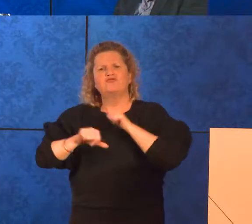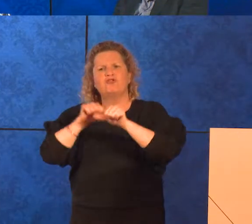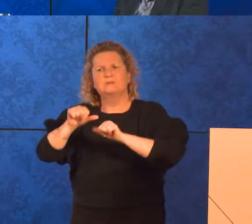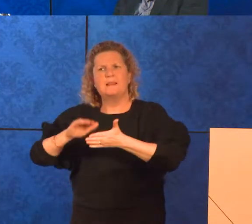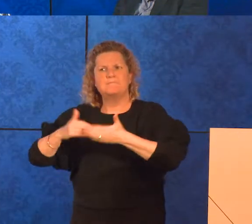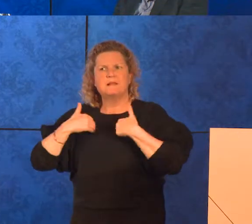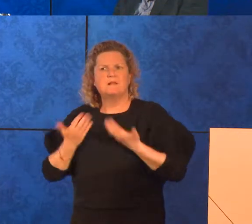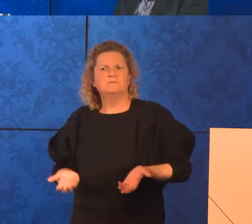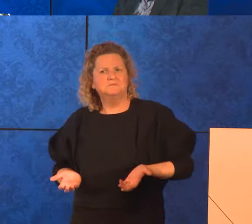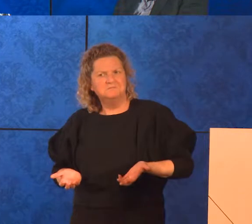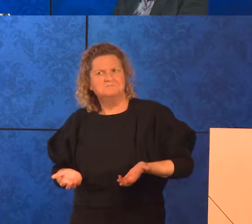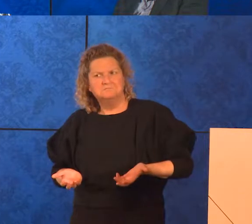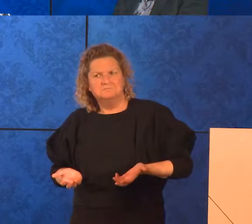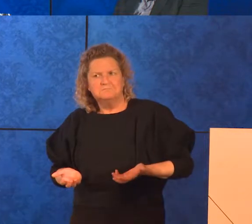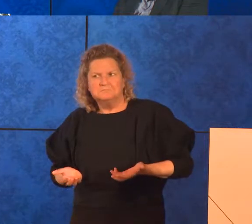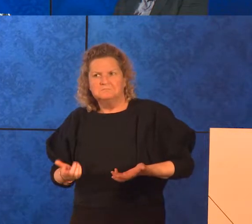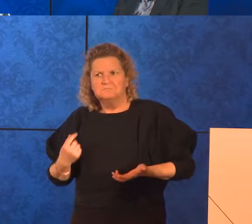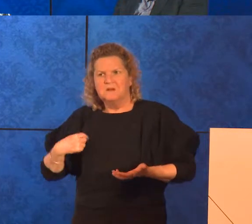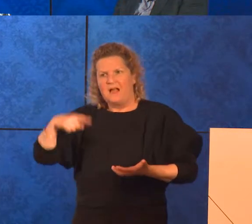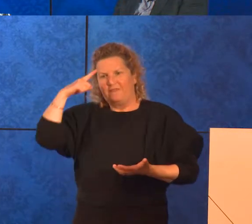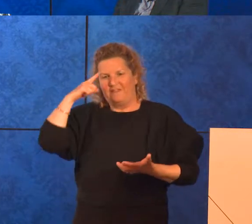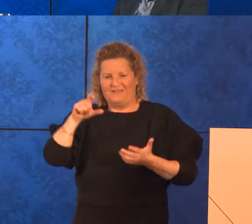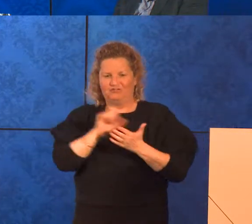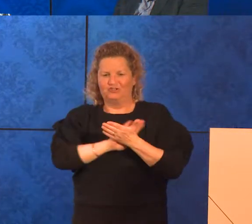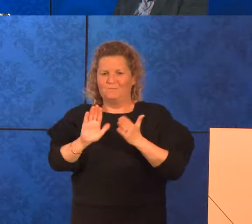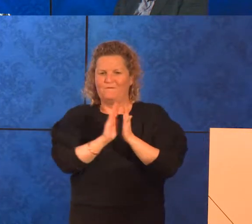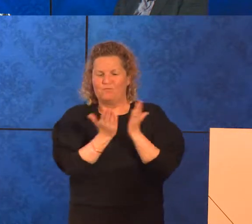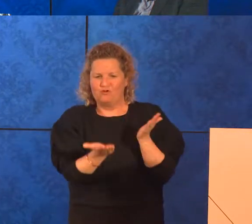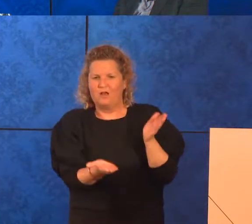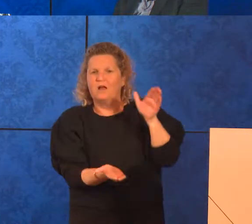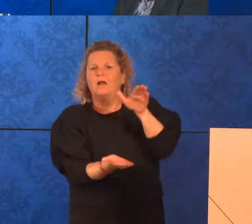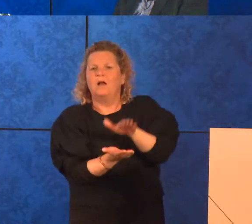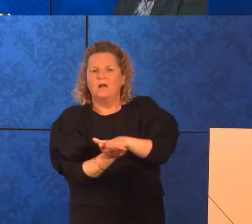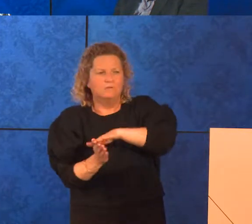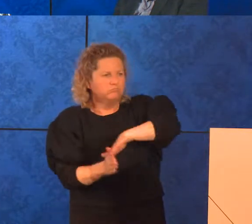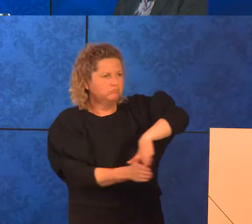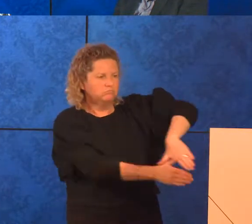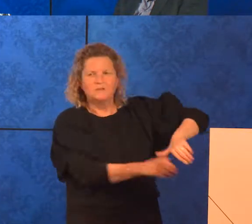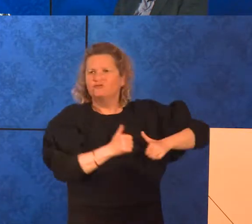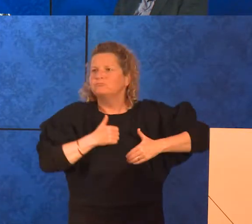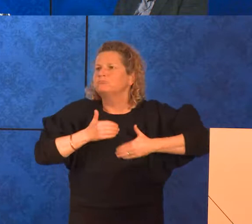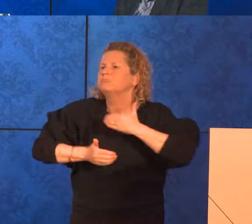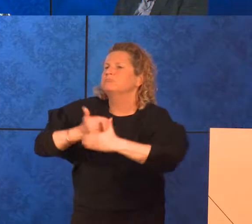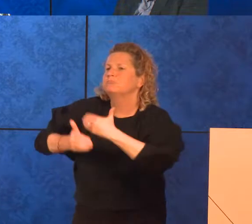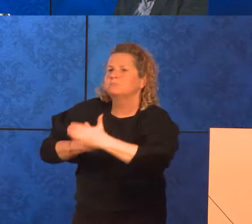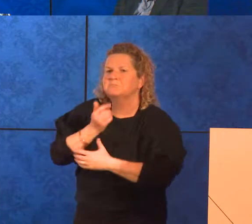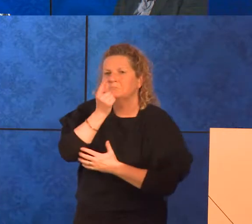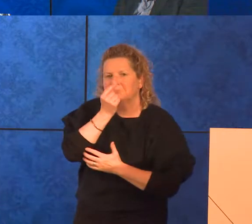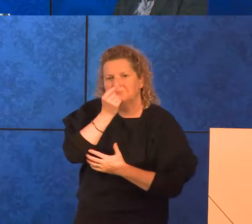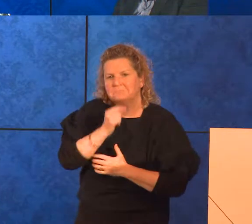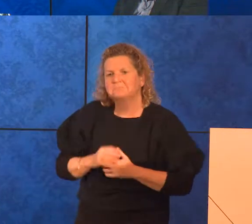helped me to sort of, I think, close that chapter and move forward when I got through those sort of pathways that I needed to.